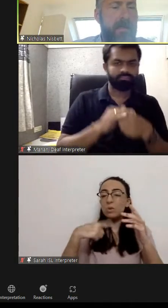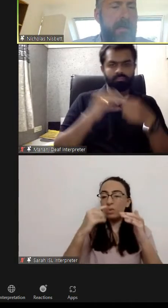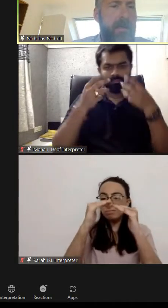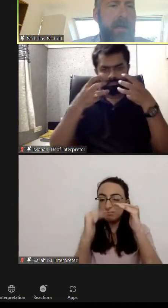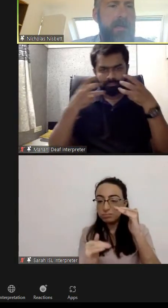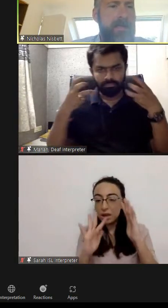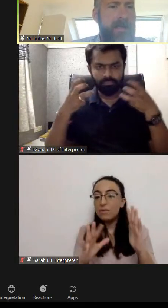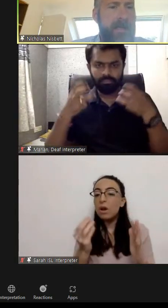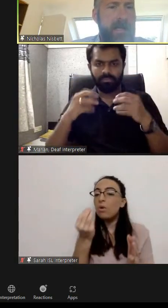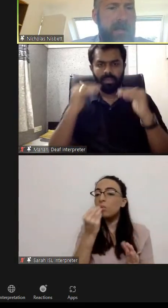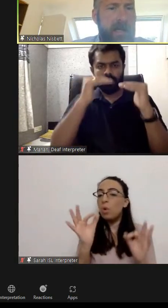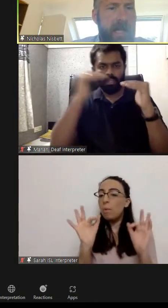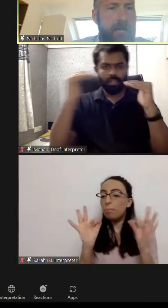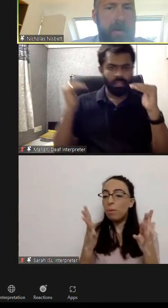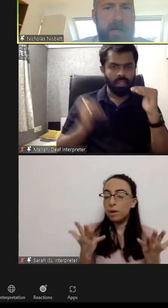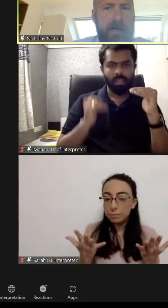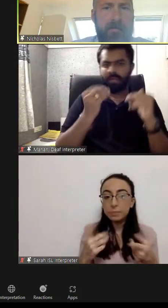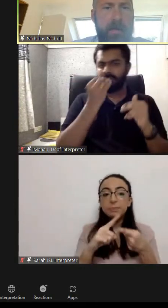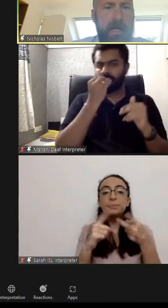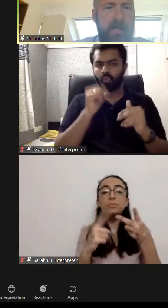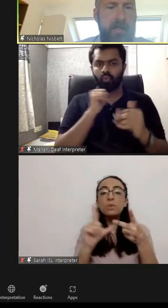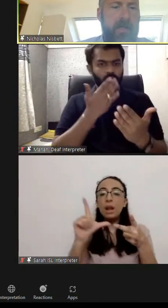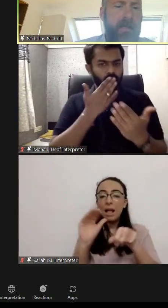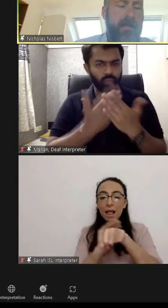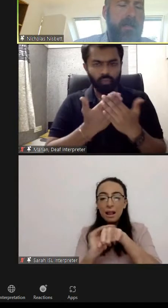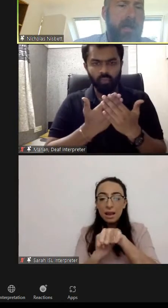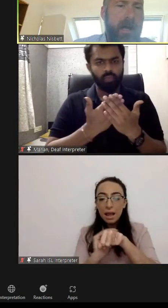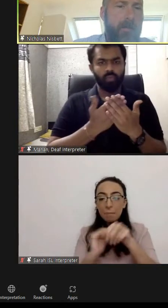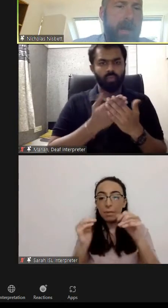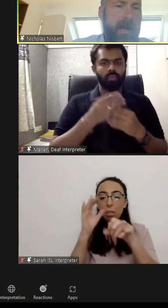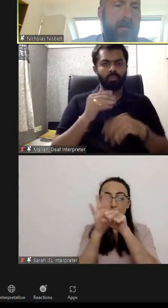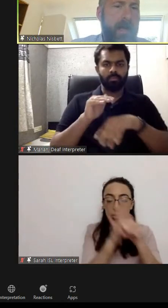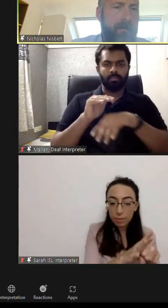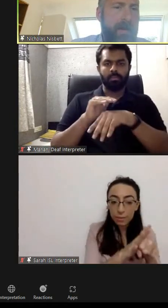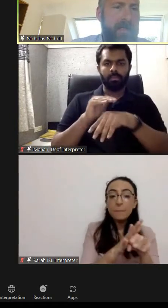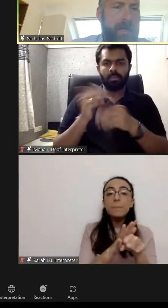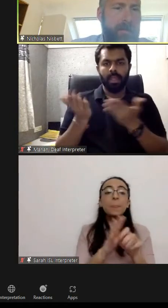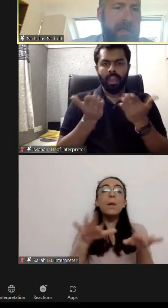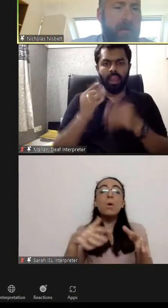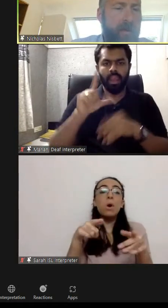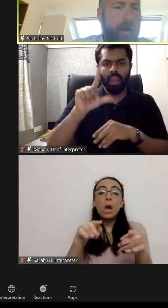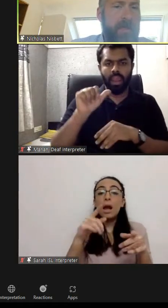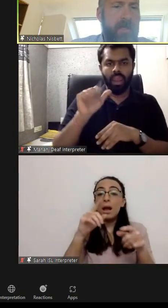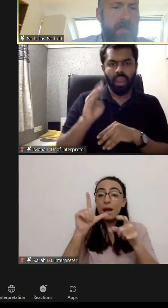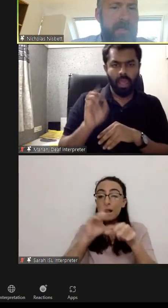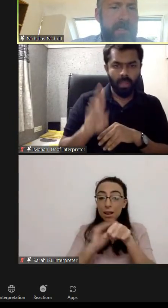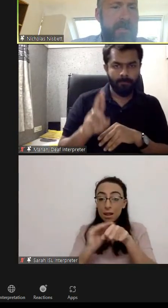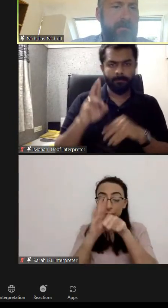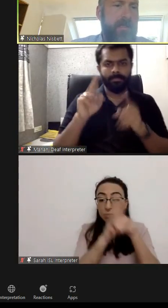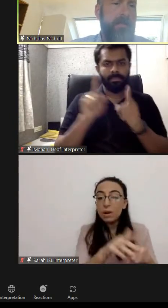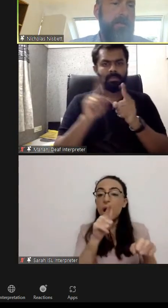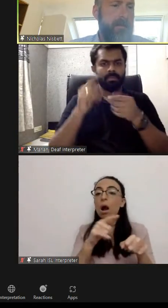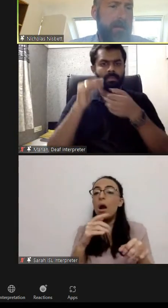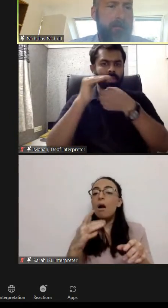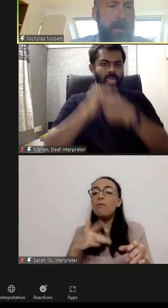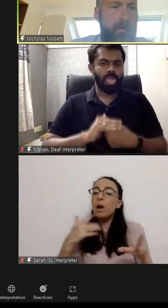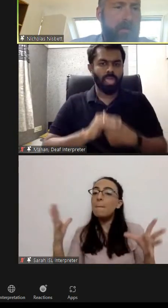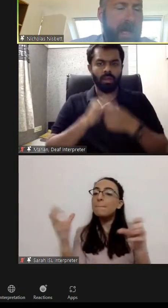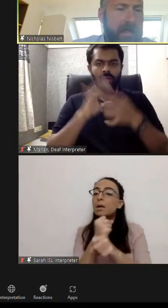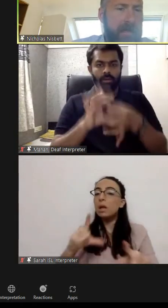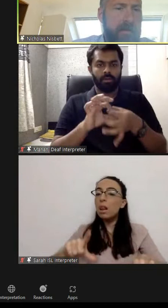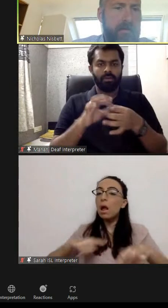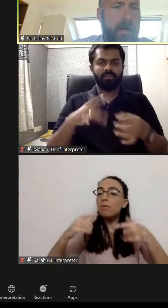advertising. There's studies here looking at labour market discrimination and how that affects people's lifelong opportunities, which can kind